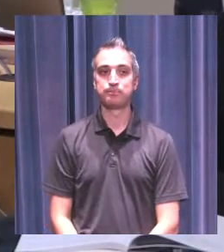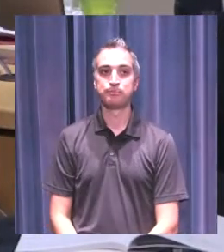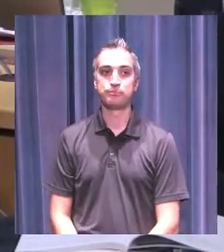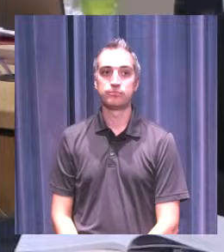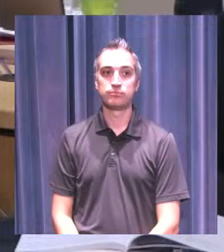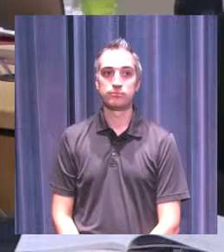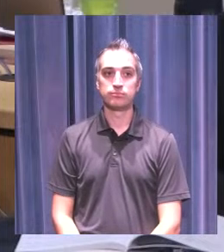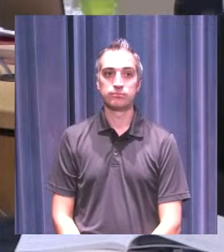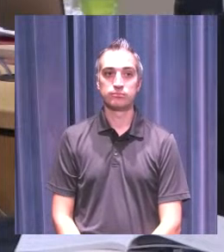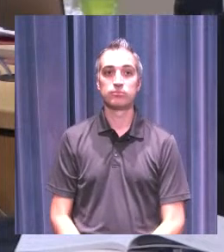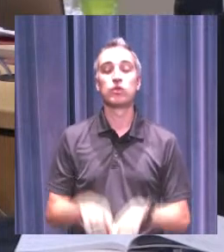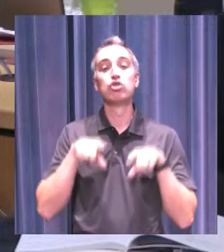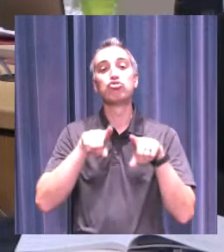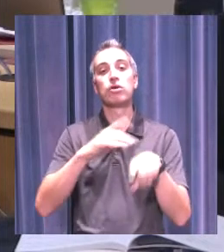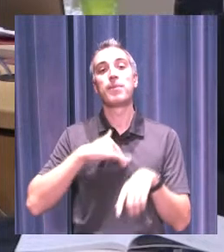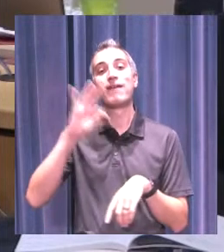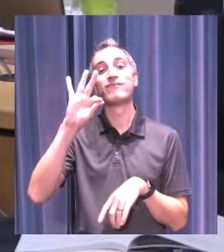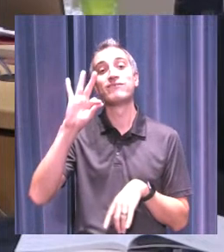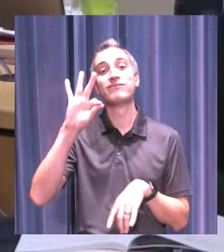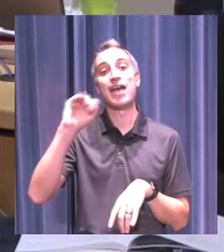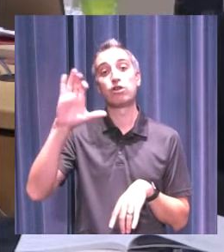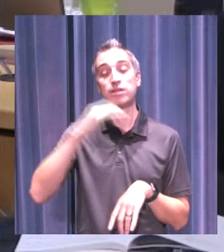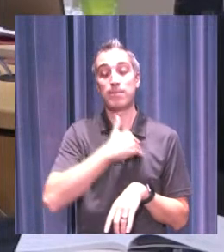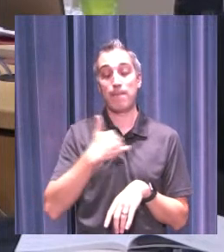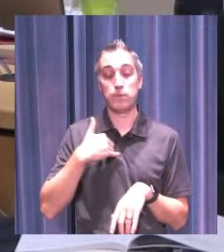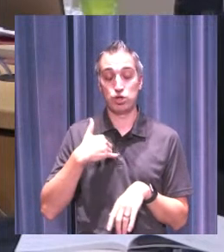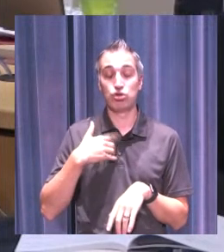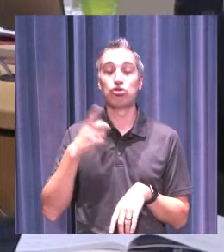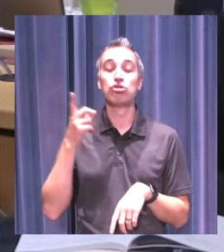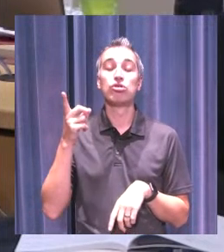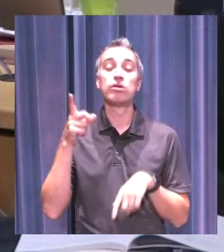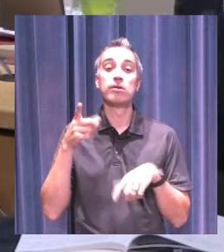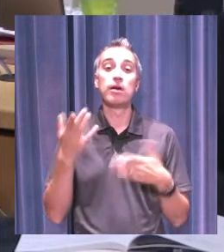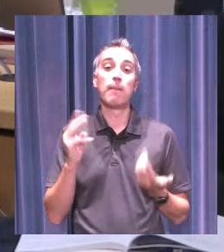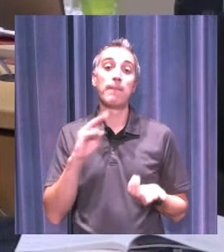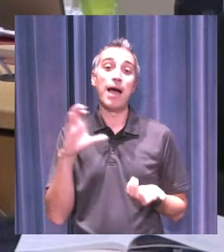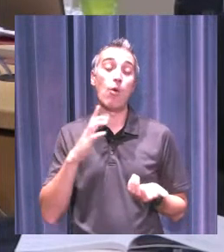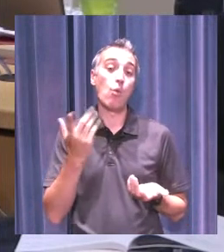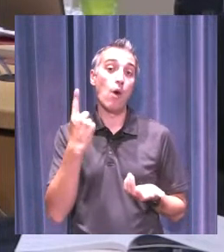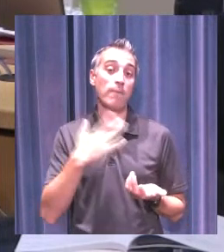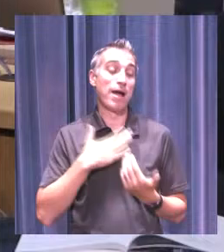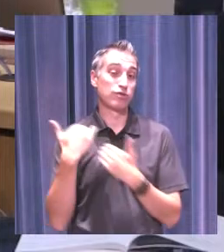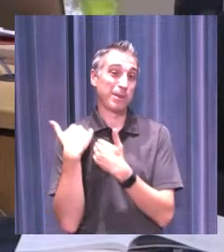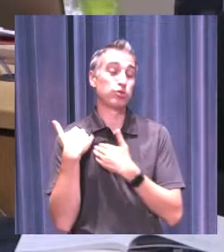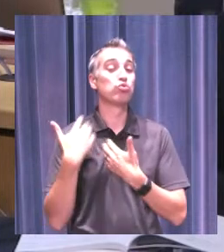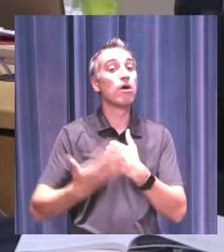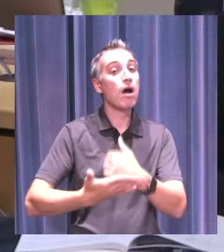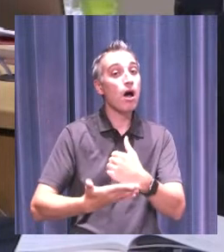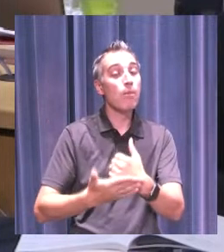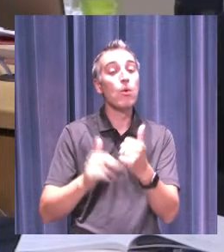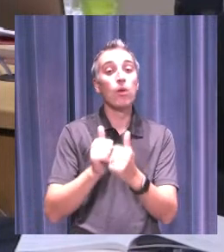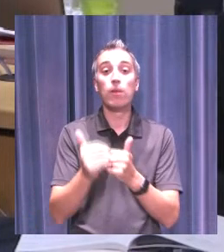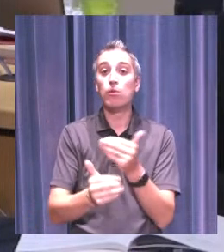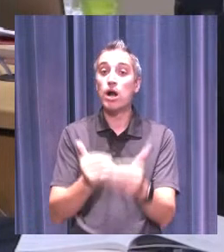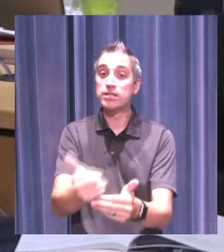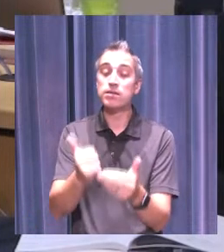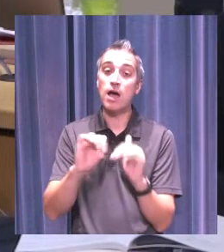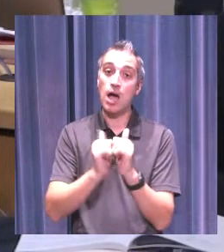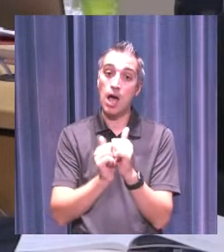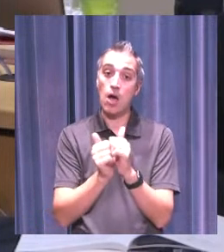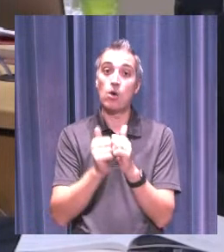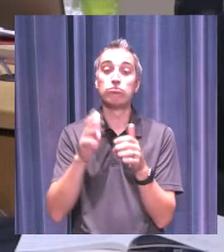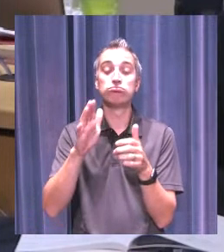During my time as a faculty member at Mott Community College, one of my responsibilities has been to assist with the process by which the college